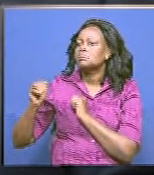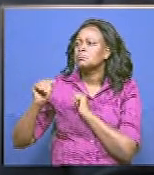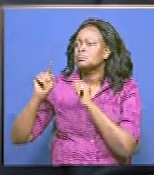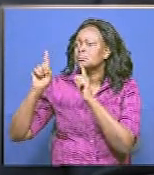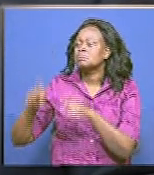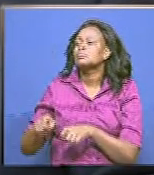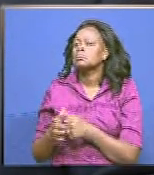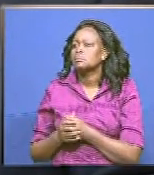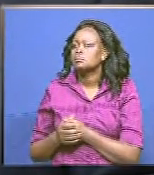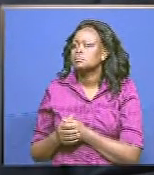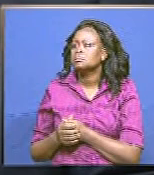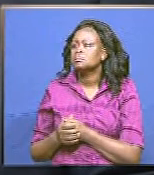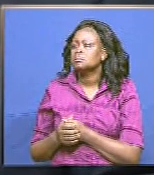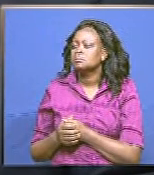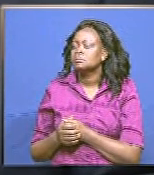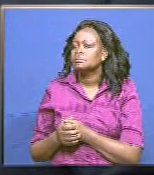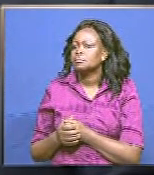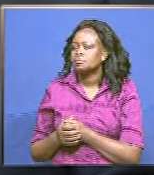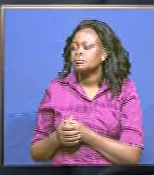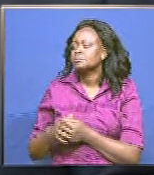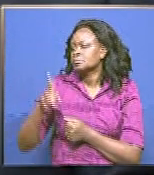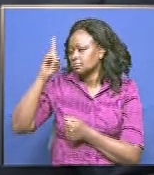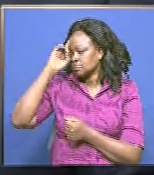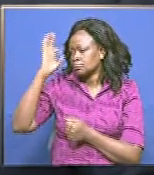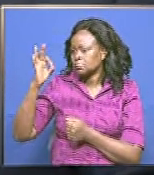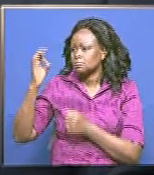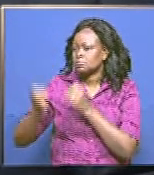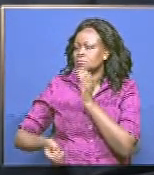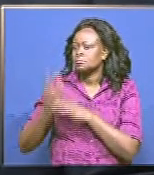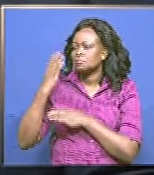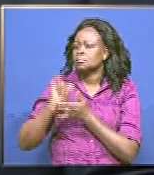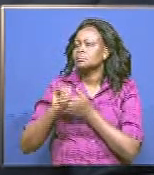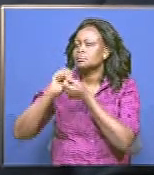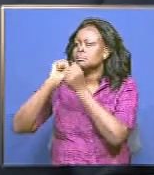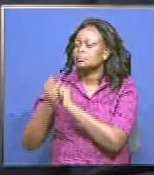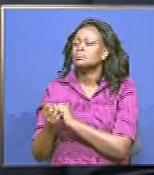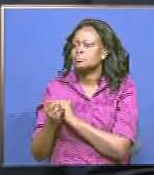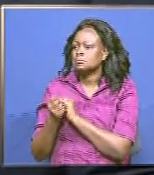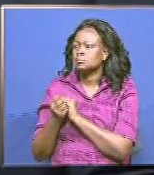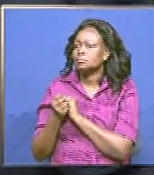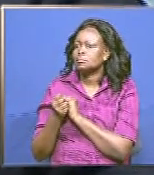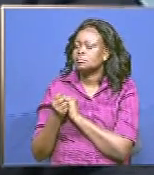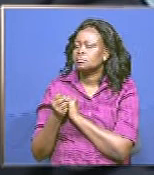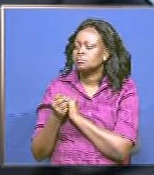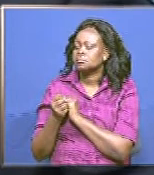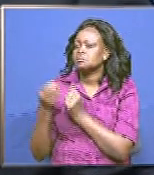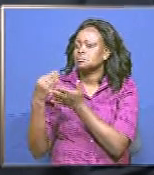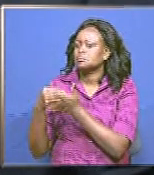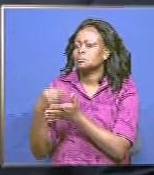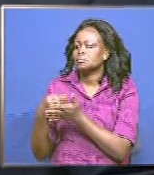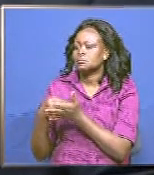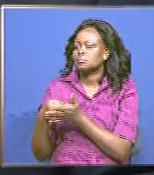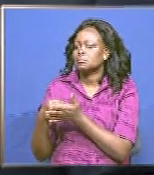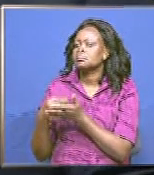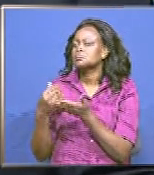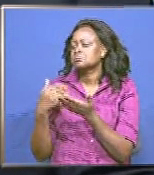to effect serious production that now will translate into revenue will have